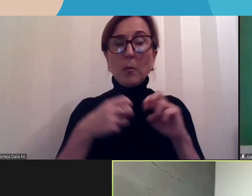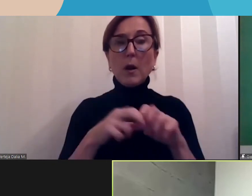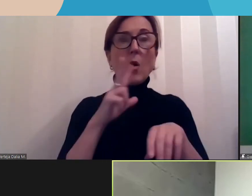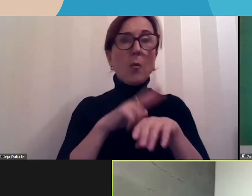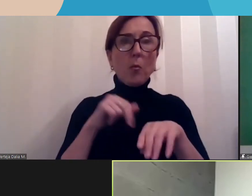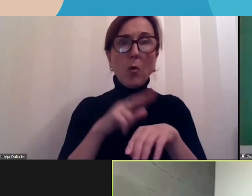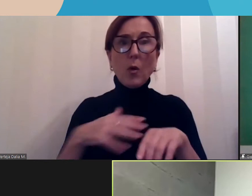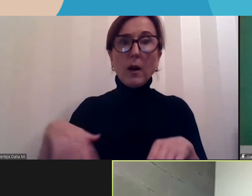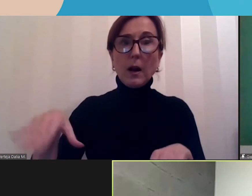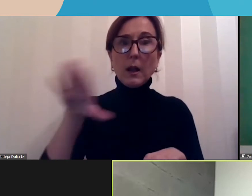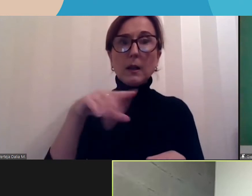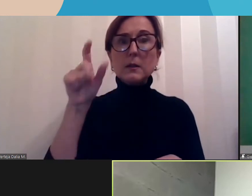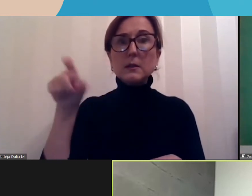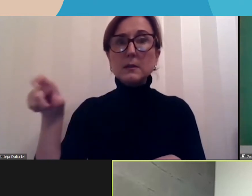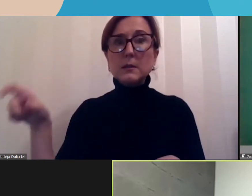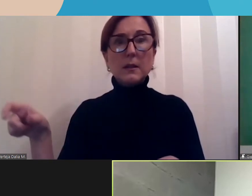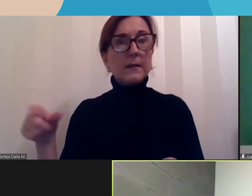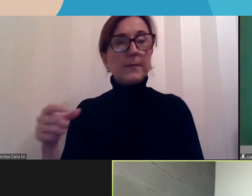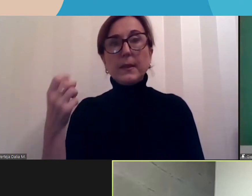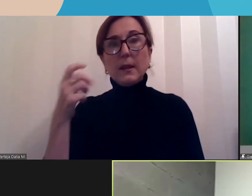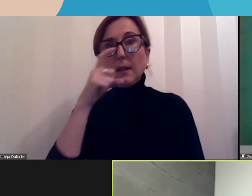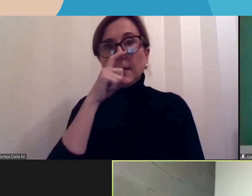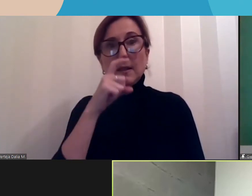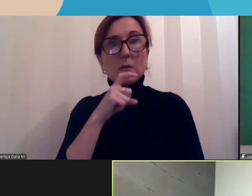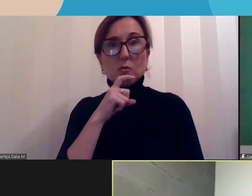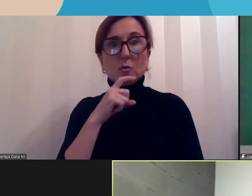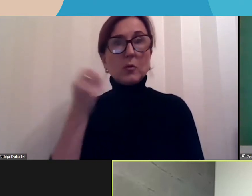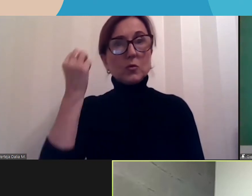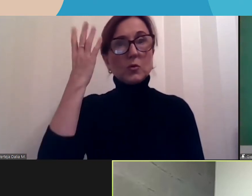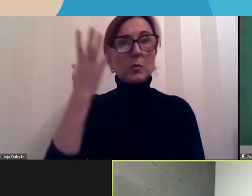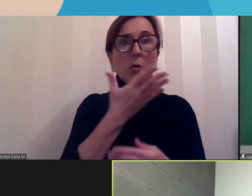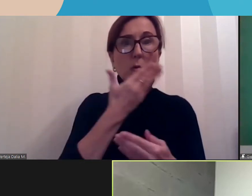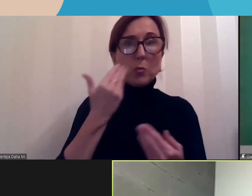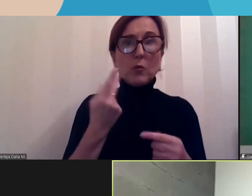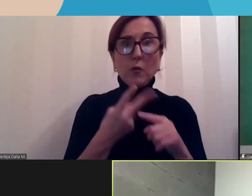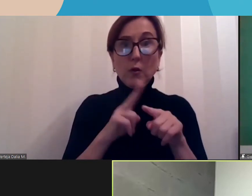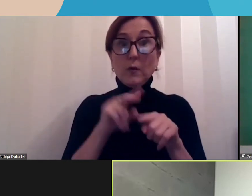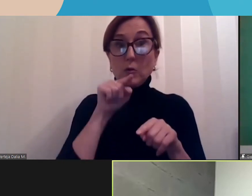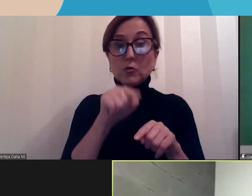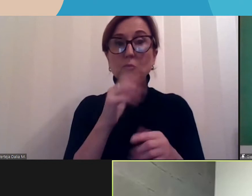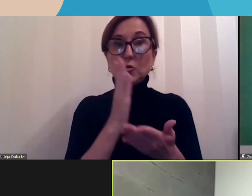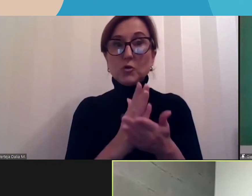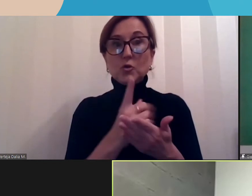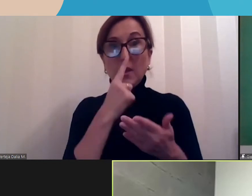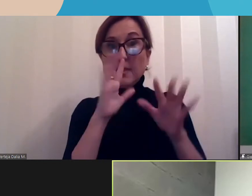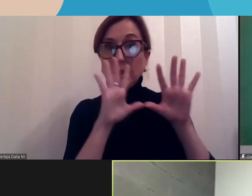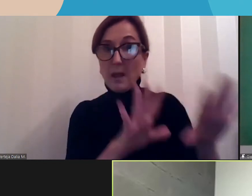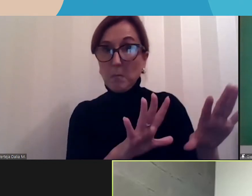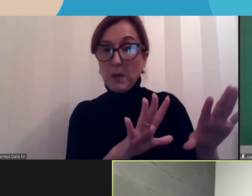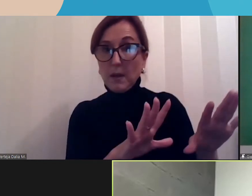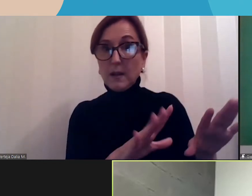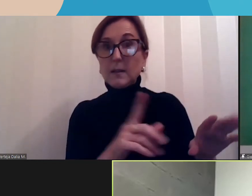it was mentioned that police officers sometimes fail to